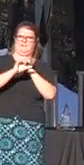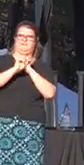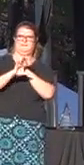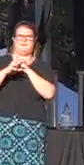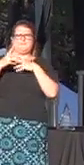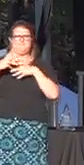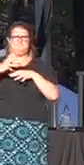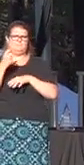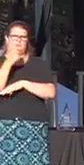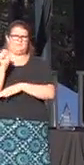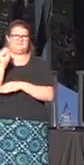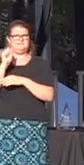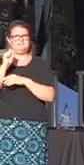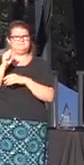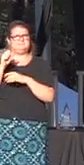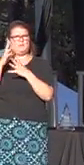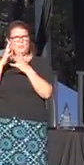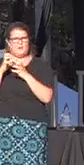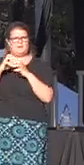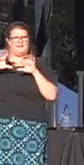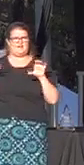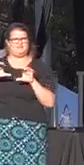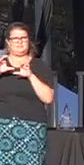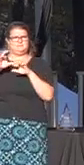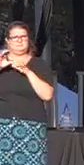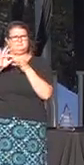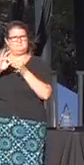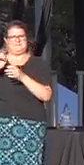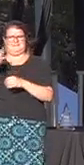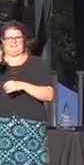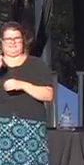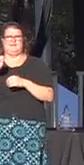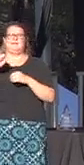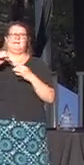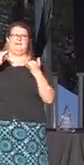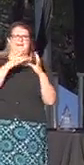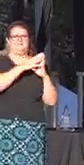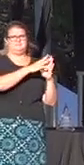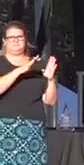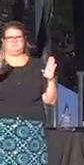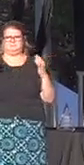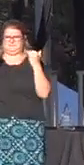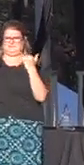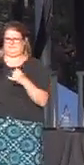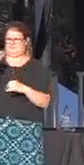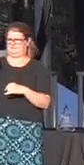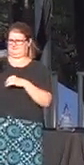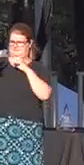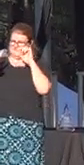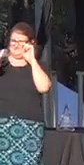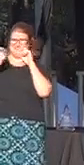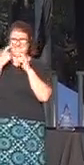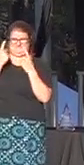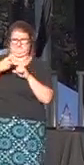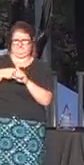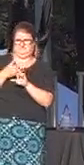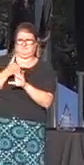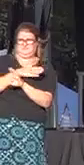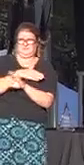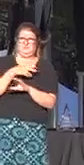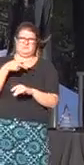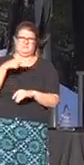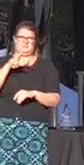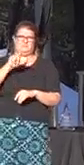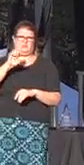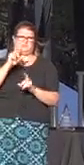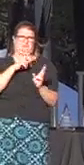AIDS. And then here we are now, today, 2016, and we're just 1 month out from the devastation of the Pulse shooting in